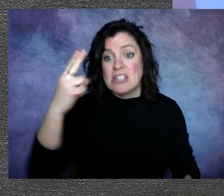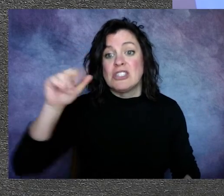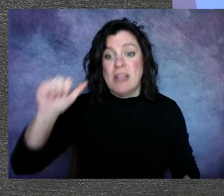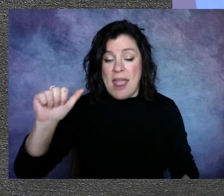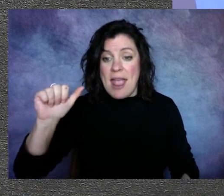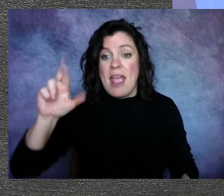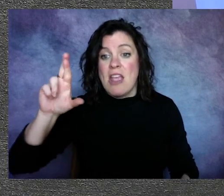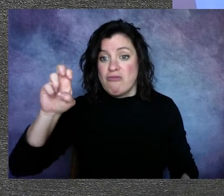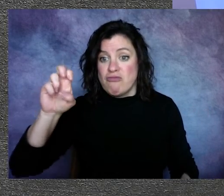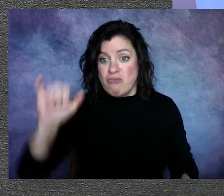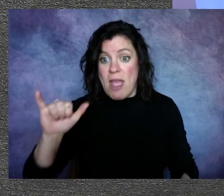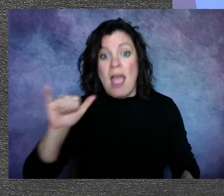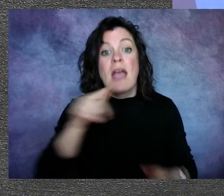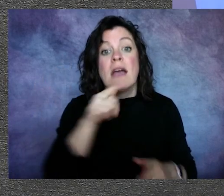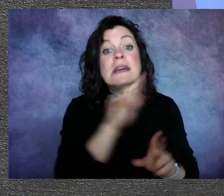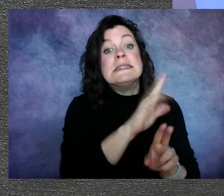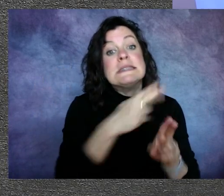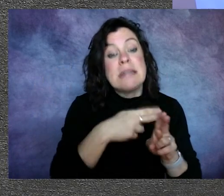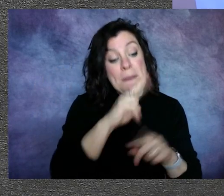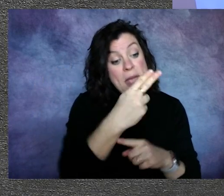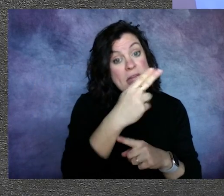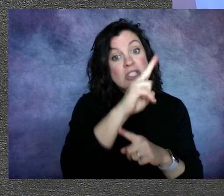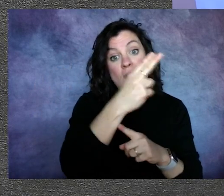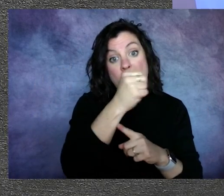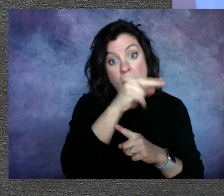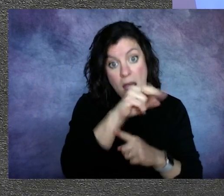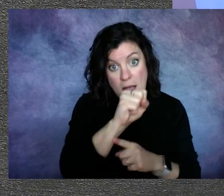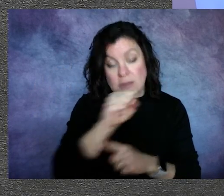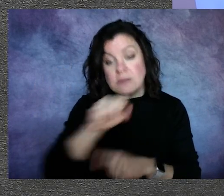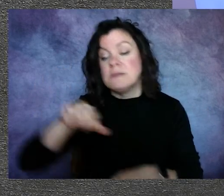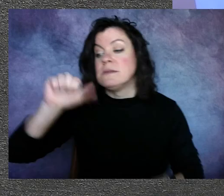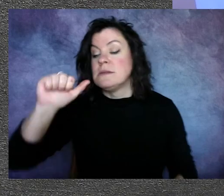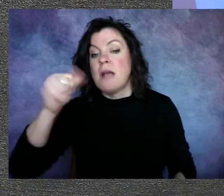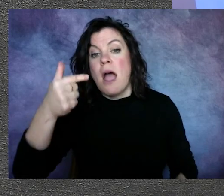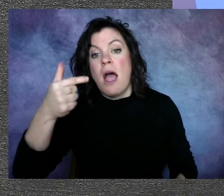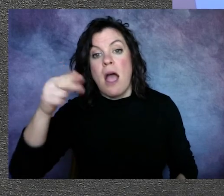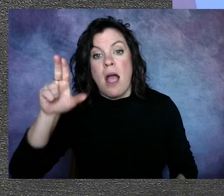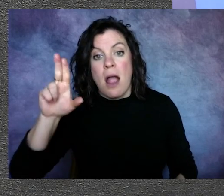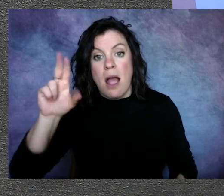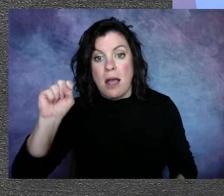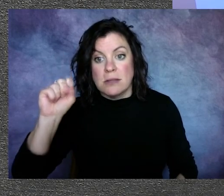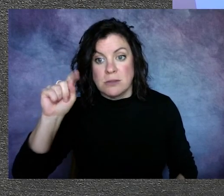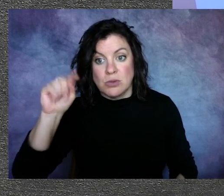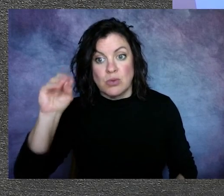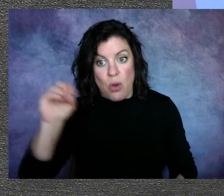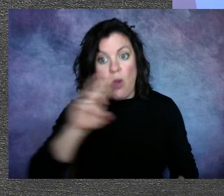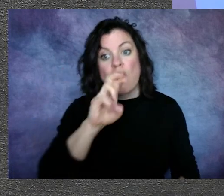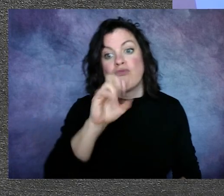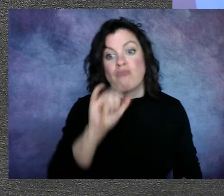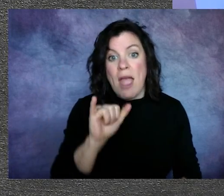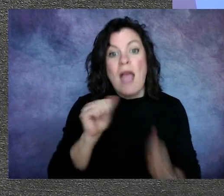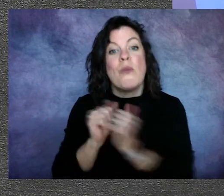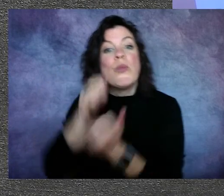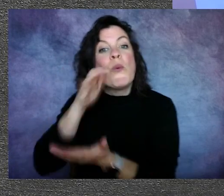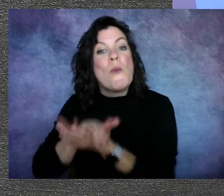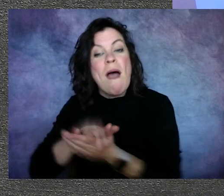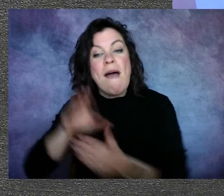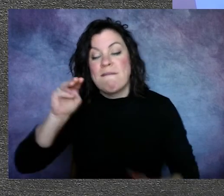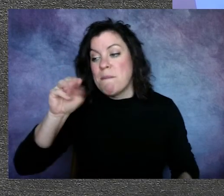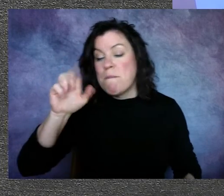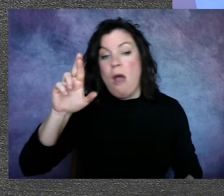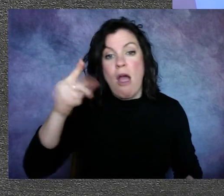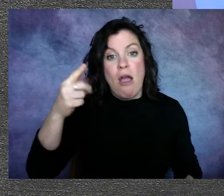Margaret wrote these stories and did all the pictures or illustrations by themselves. We still enjoy reading them